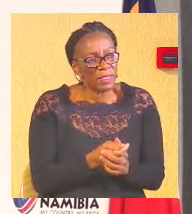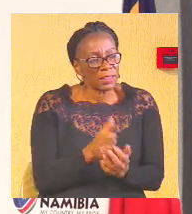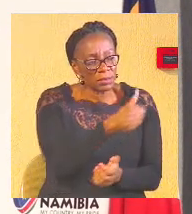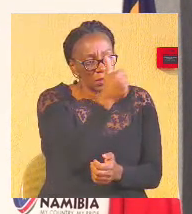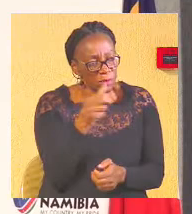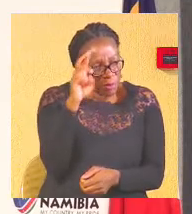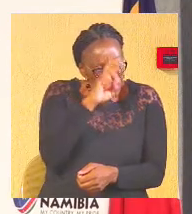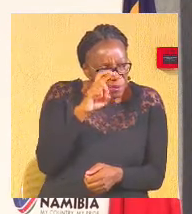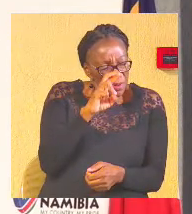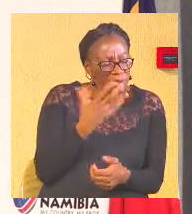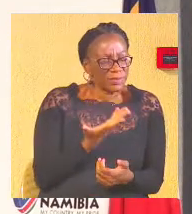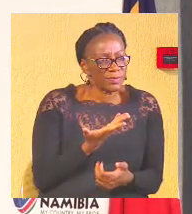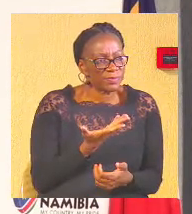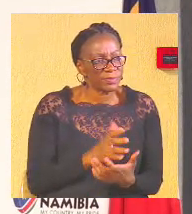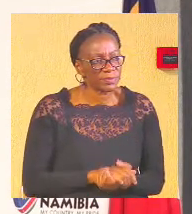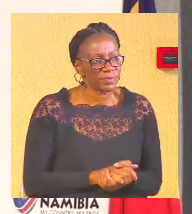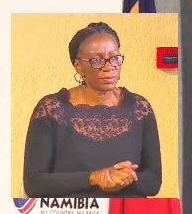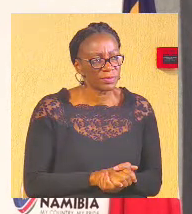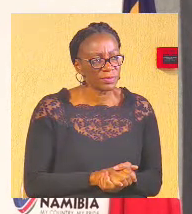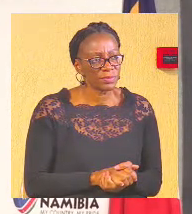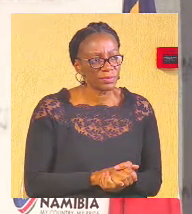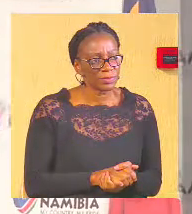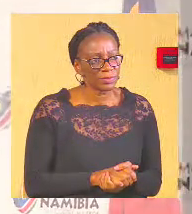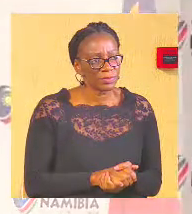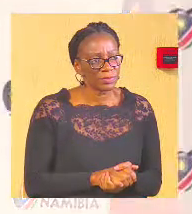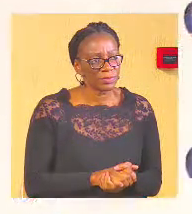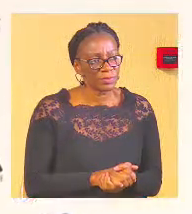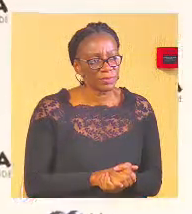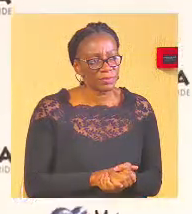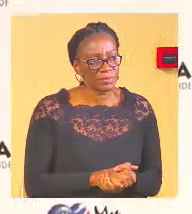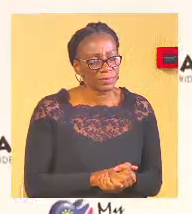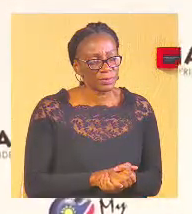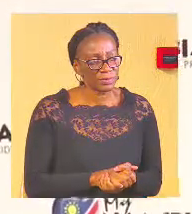Yeah, we are saying that in order to have